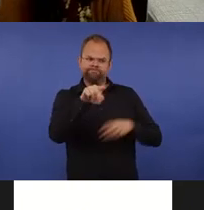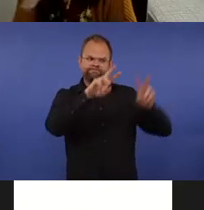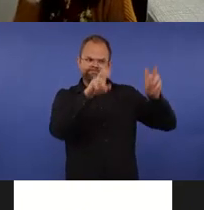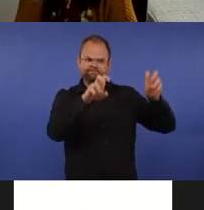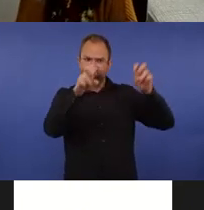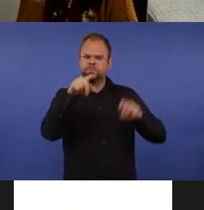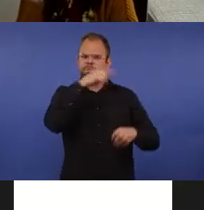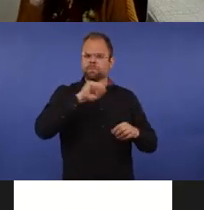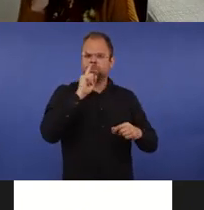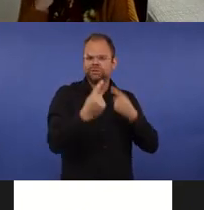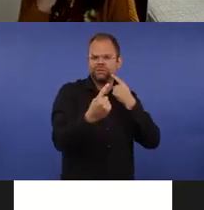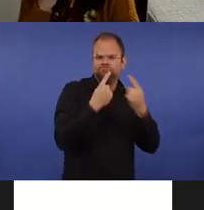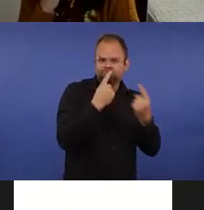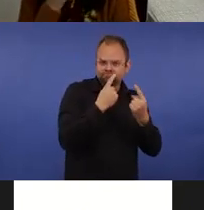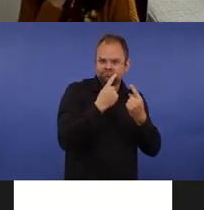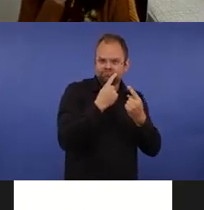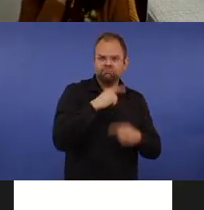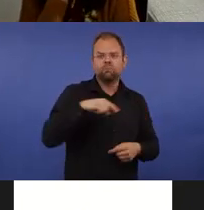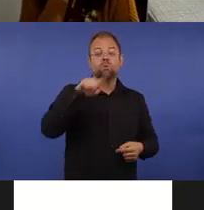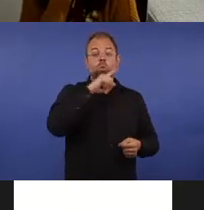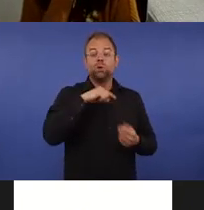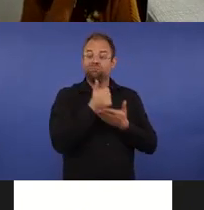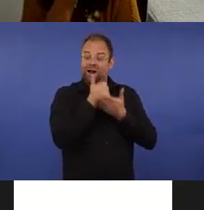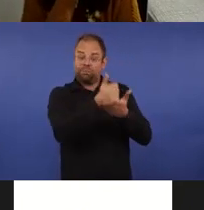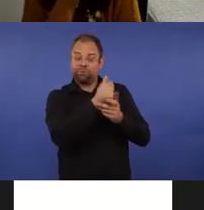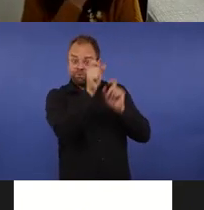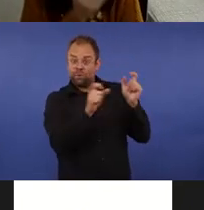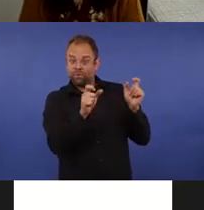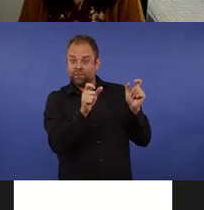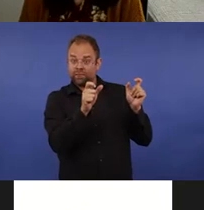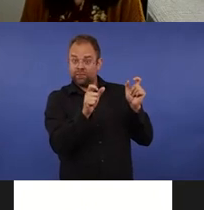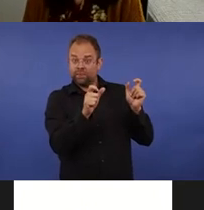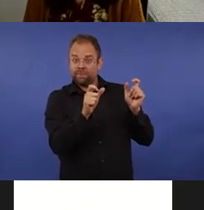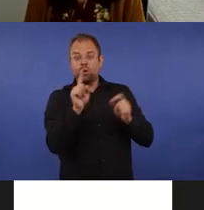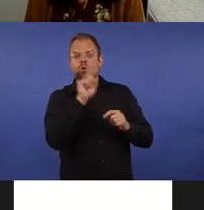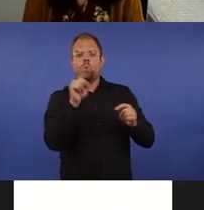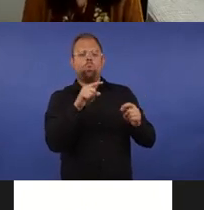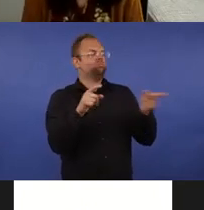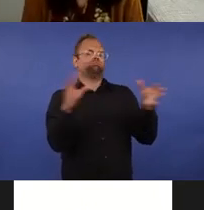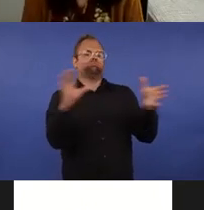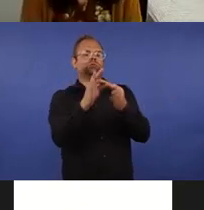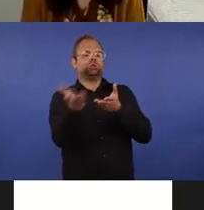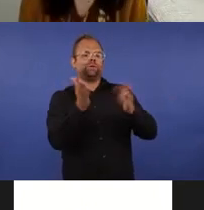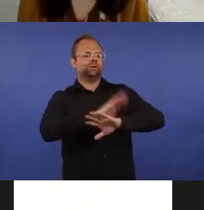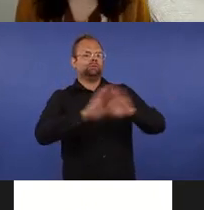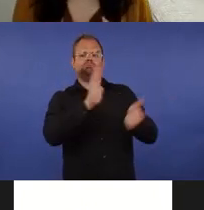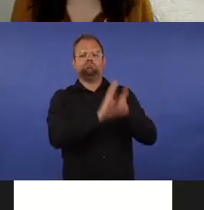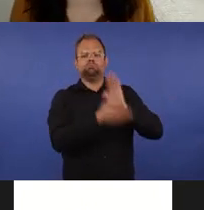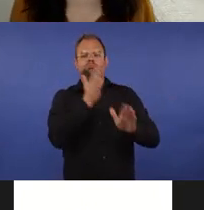which is really integrated into the entire life of the person. And so I think